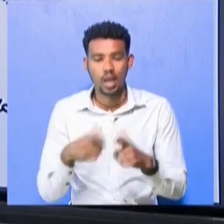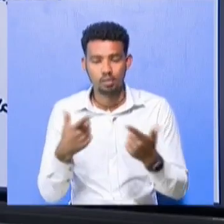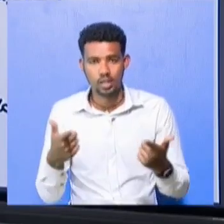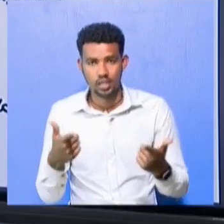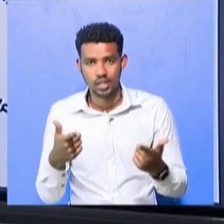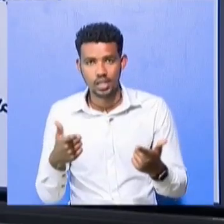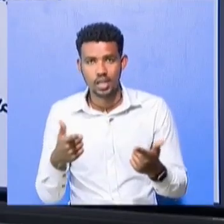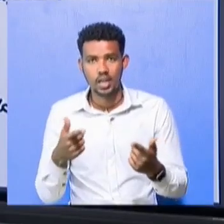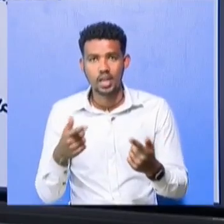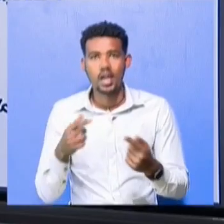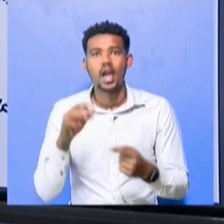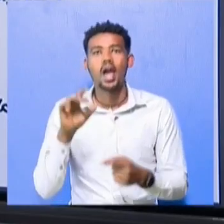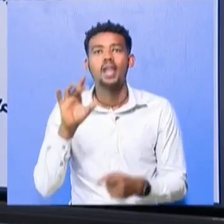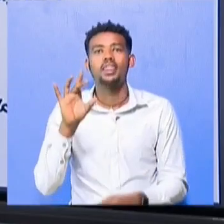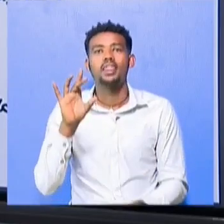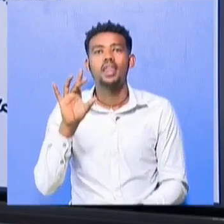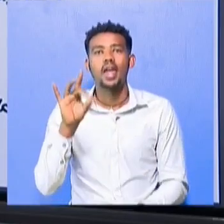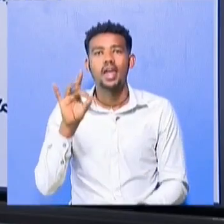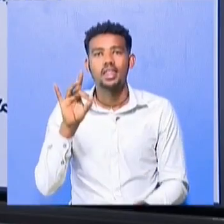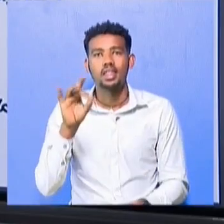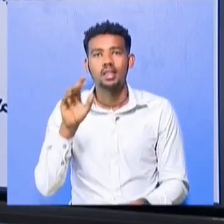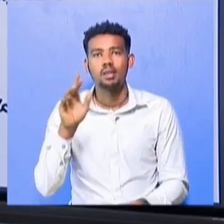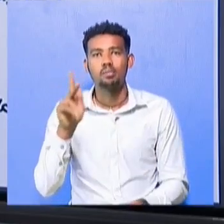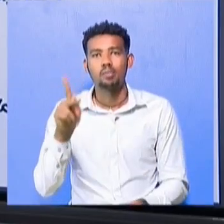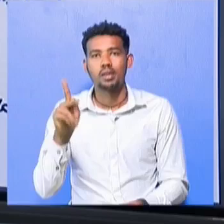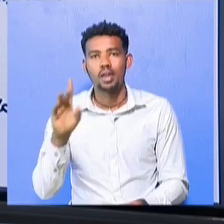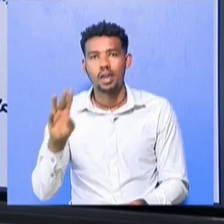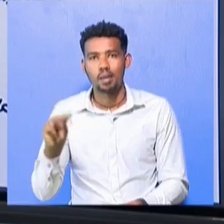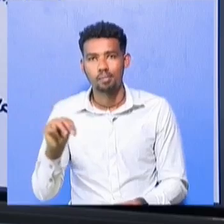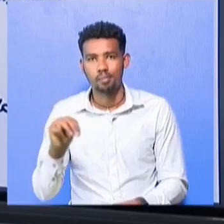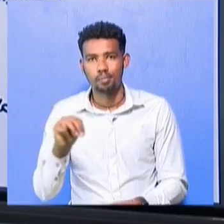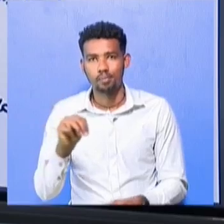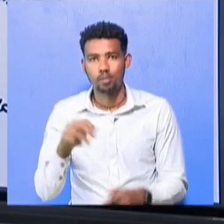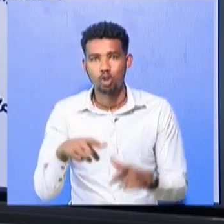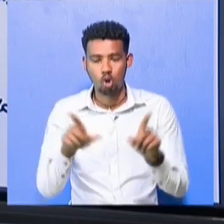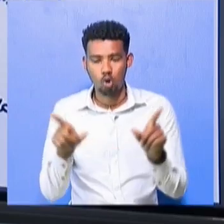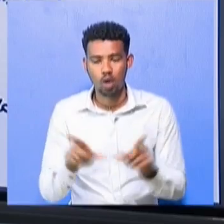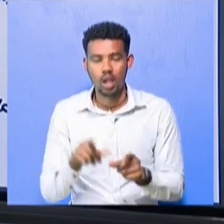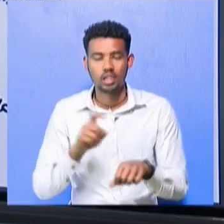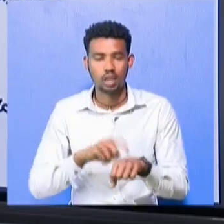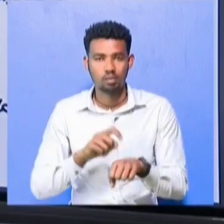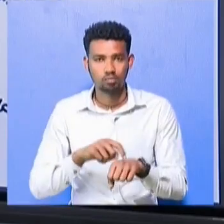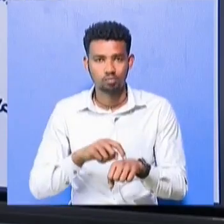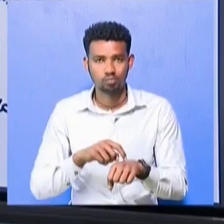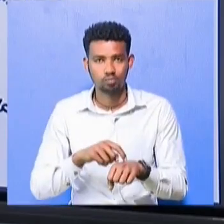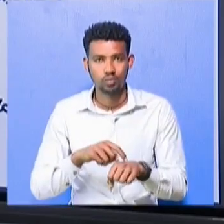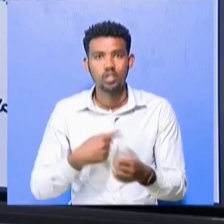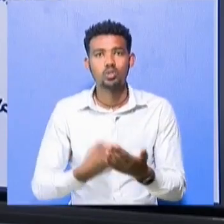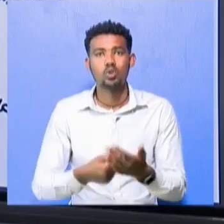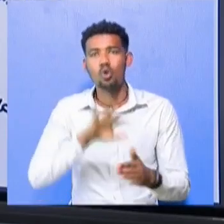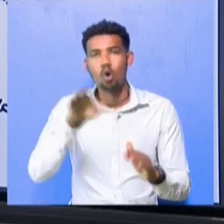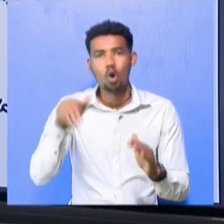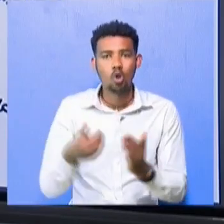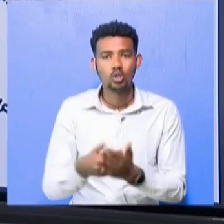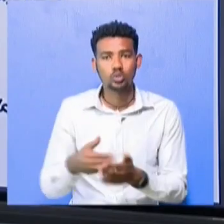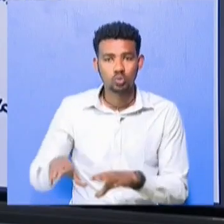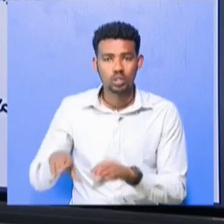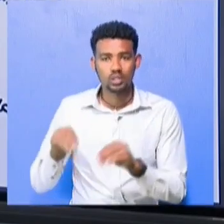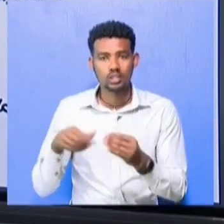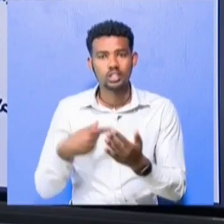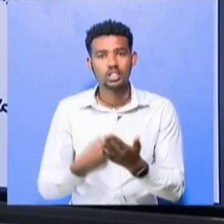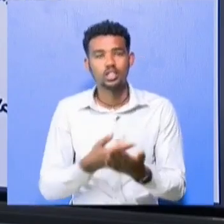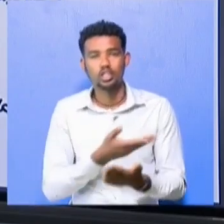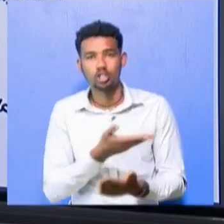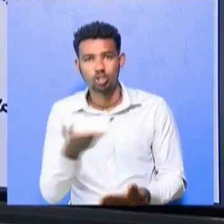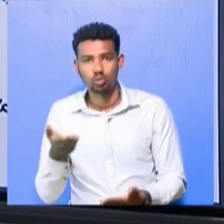at 8 p.m. local time. So all of students that concerns this